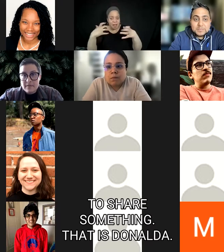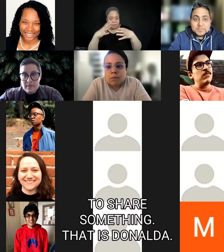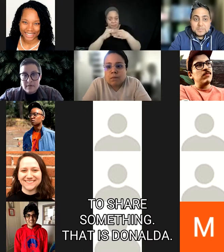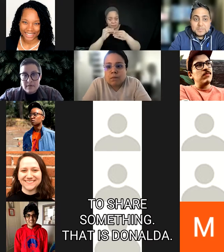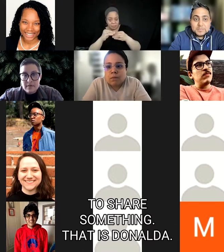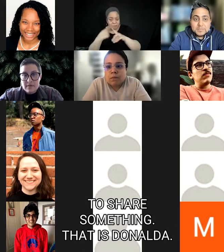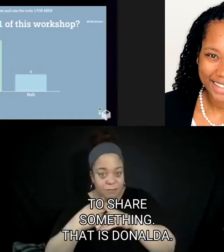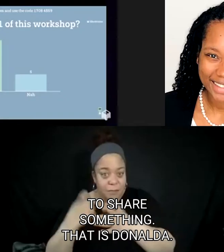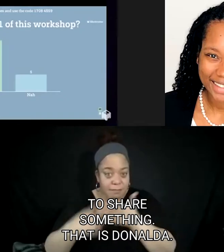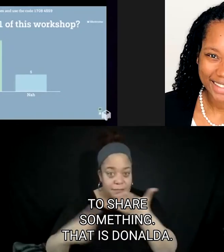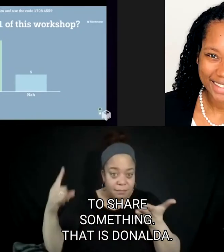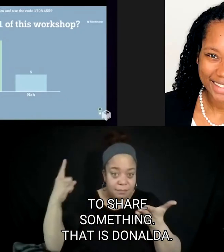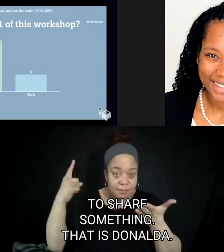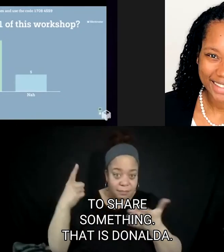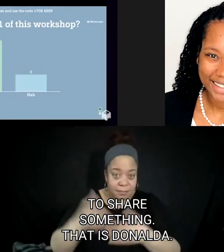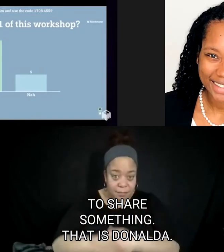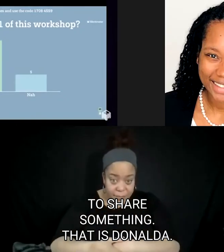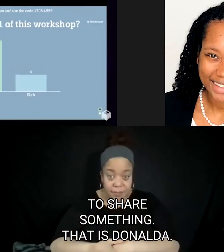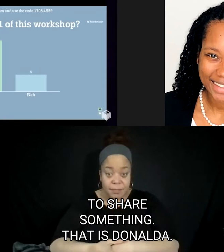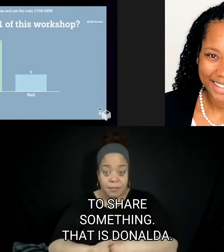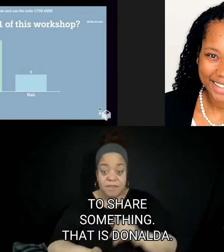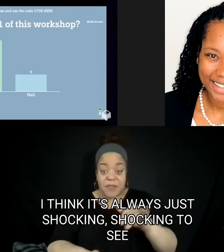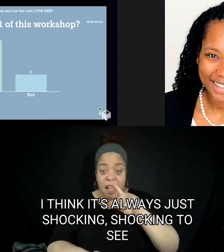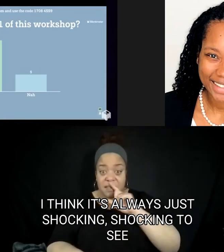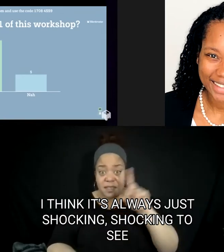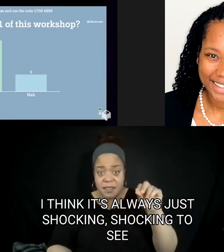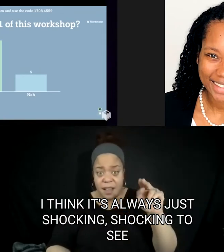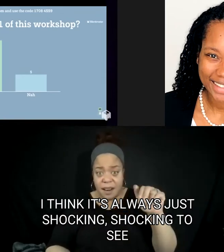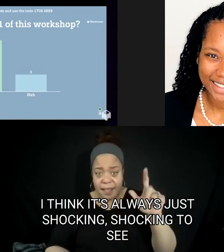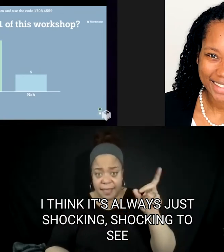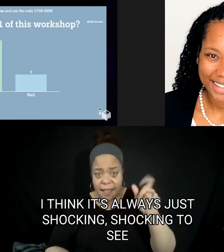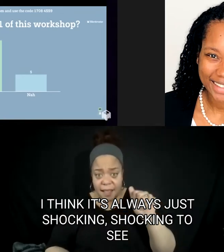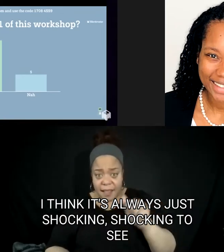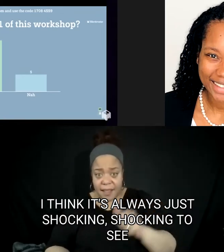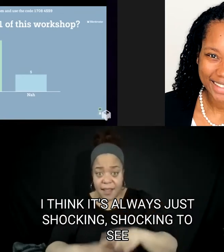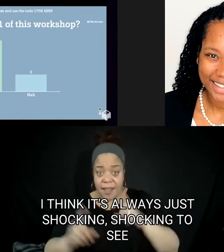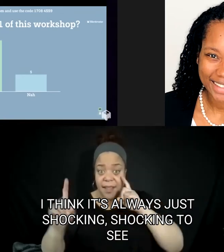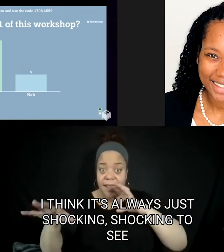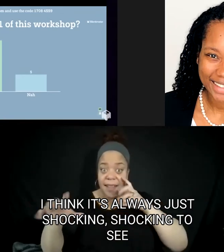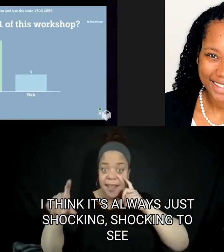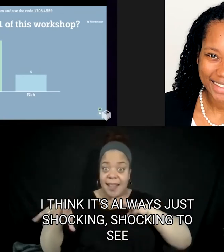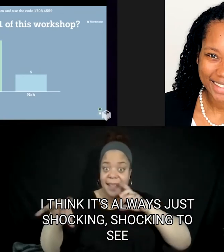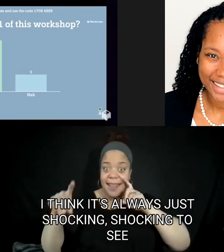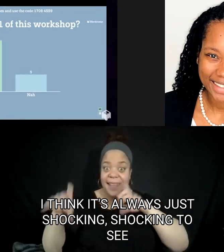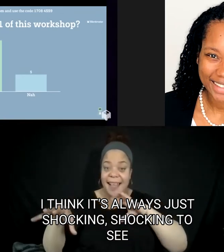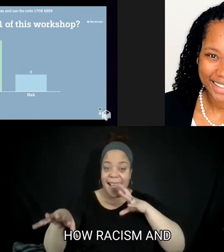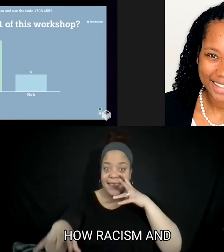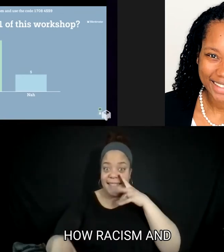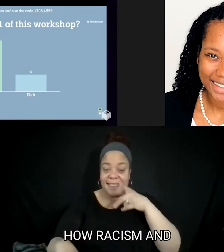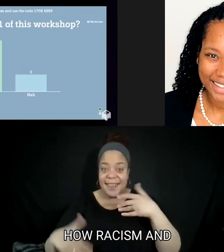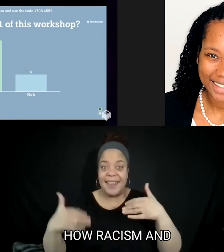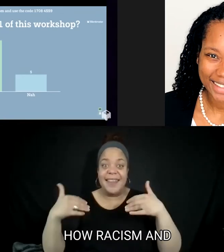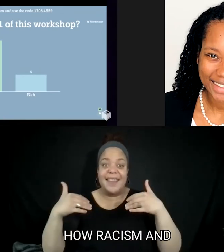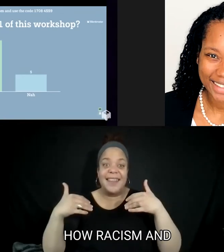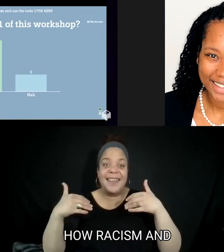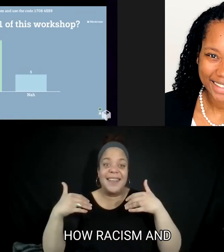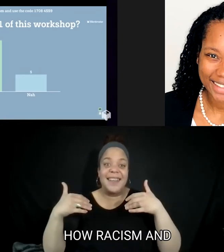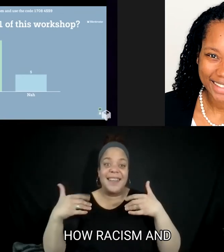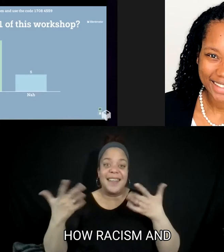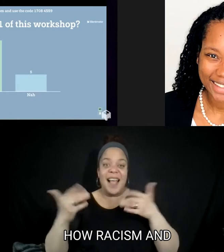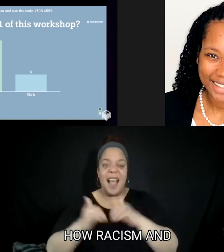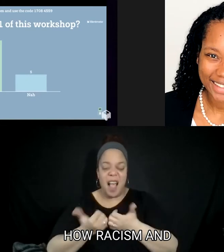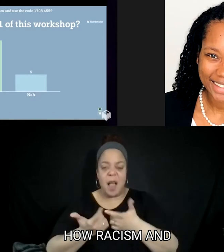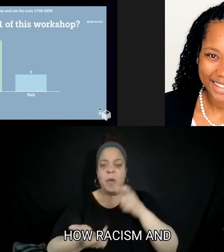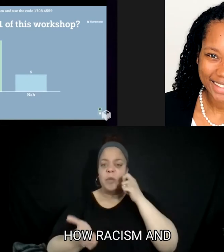see how racism and violence and doing evil was